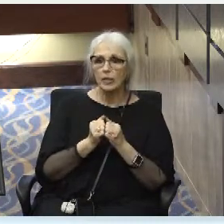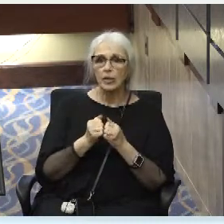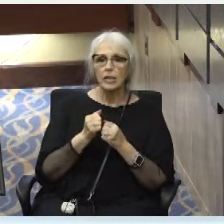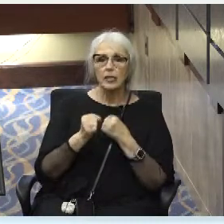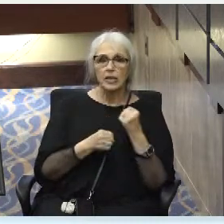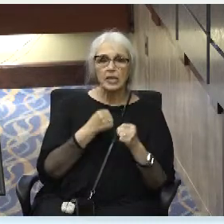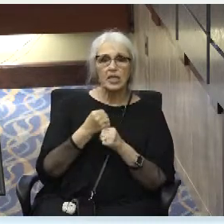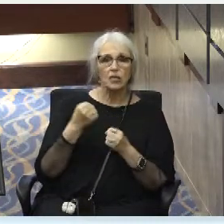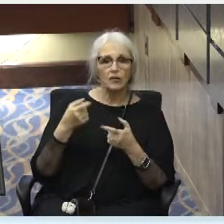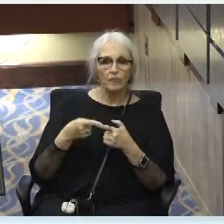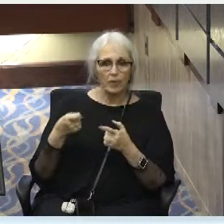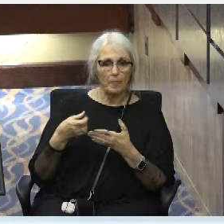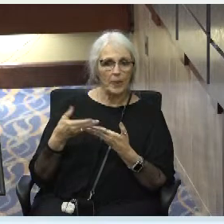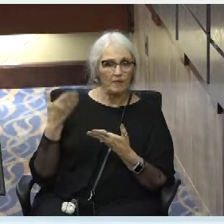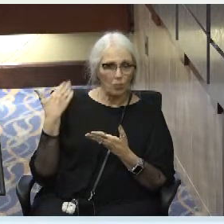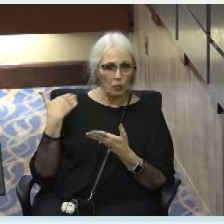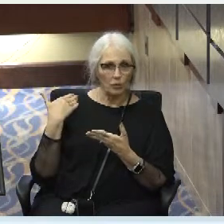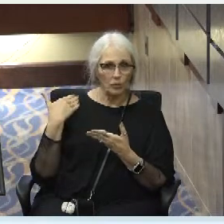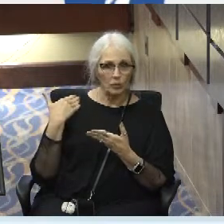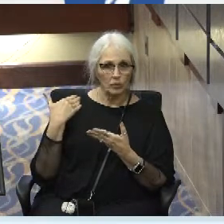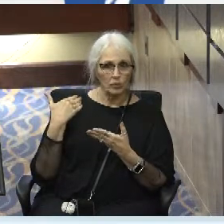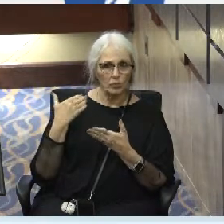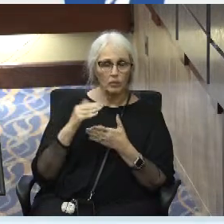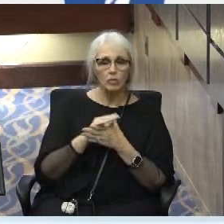year's accomplishments and the next steps.